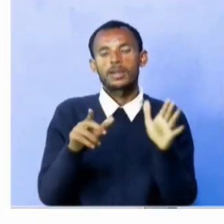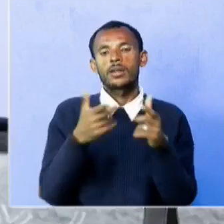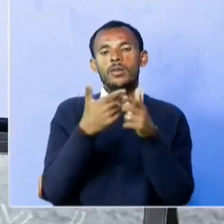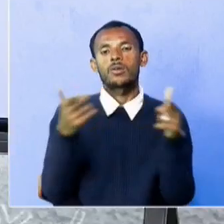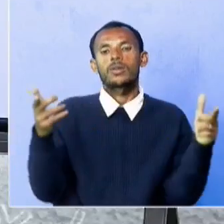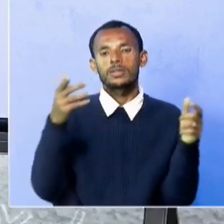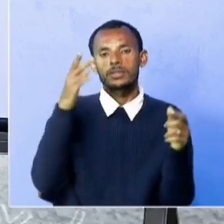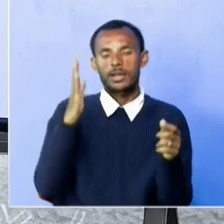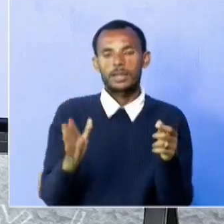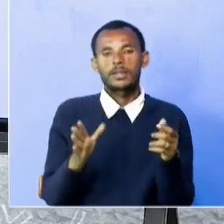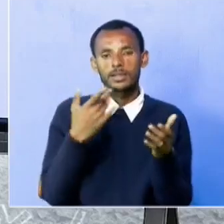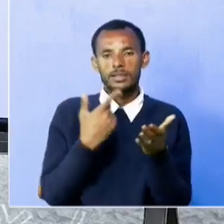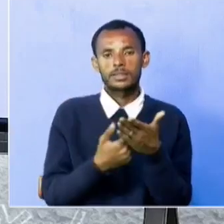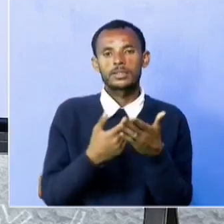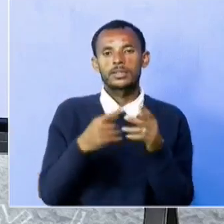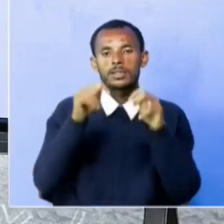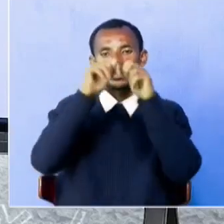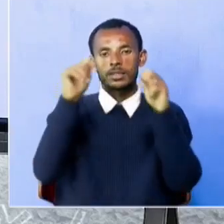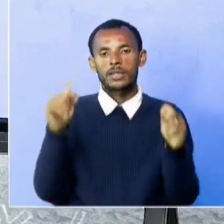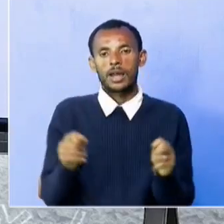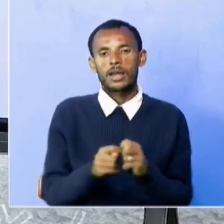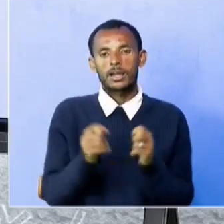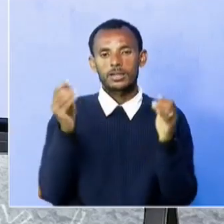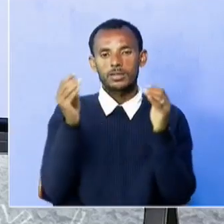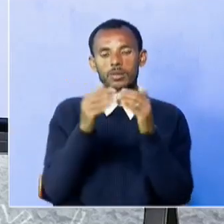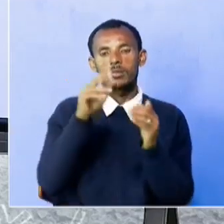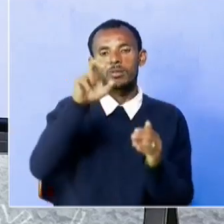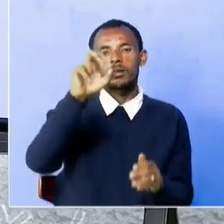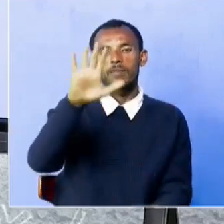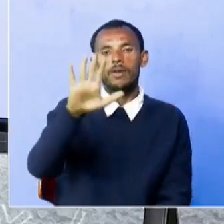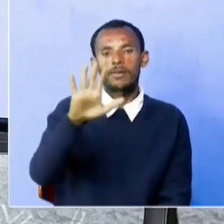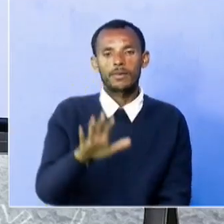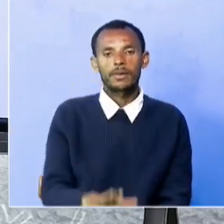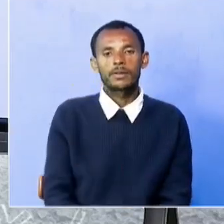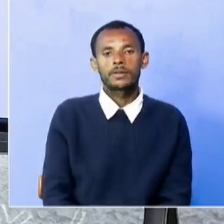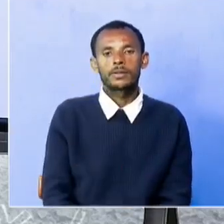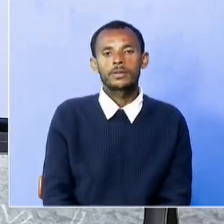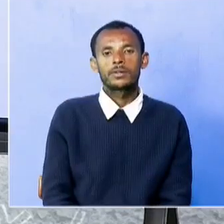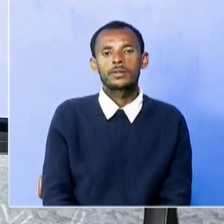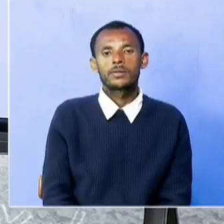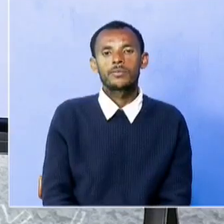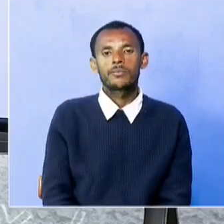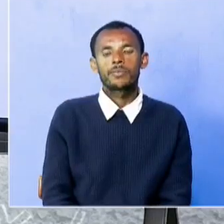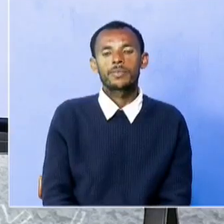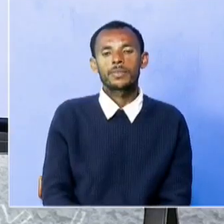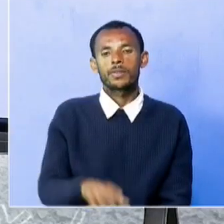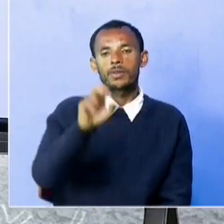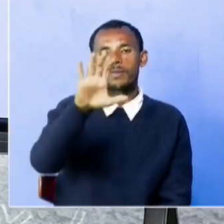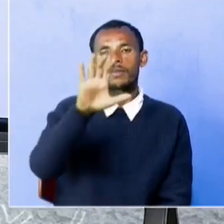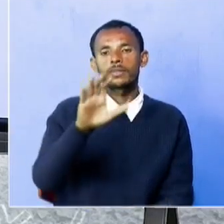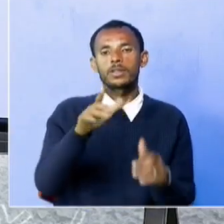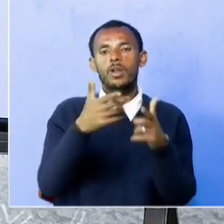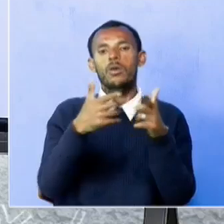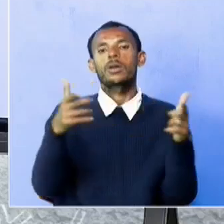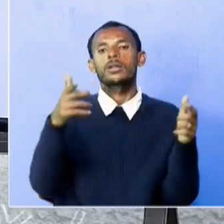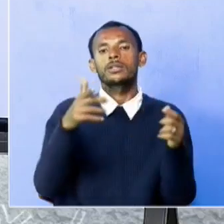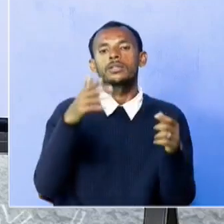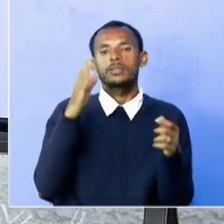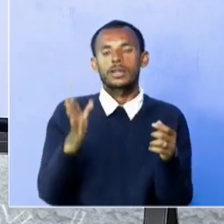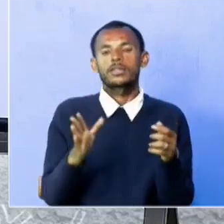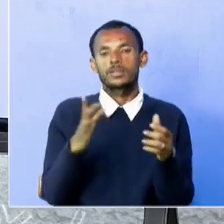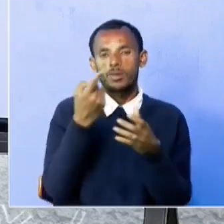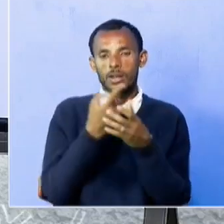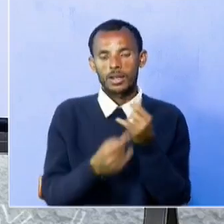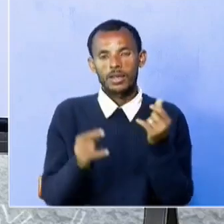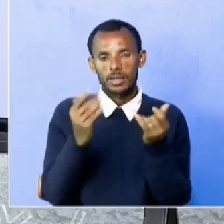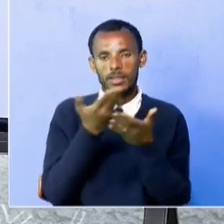side in this triangle is 25. Okay, clearly 25 is the longest side. So the only thing that